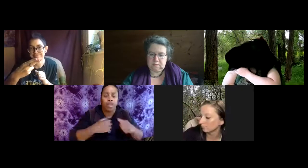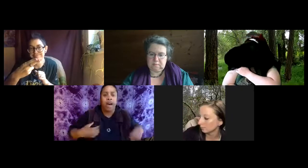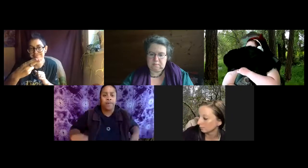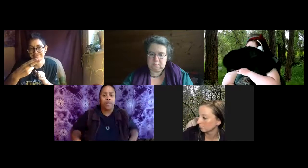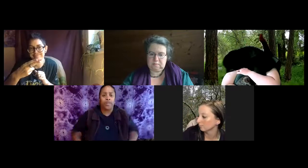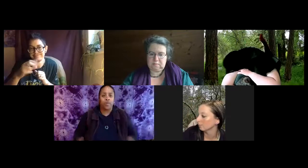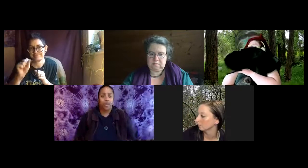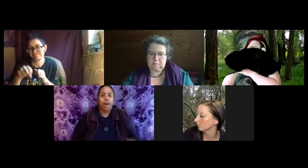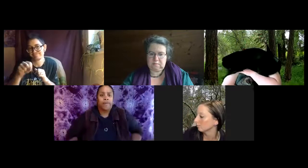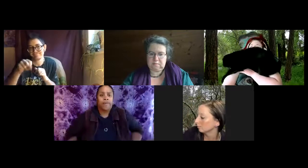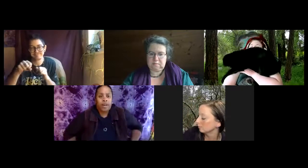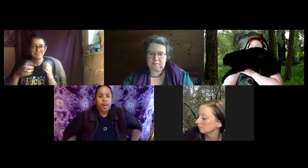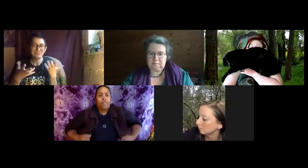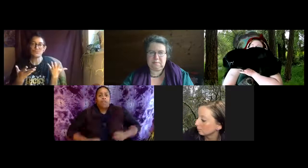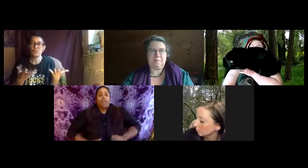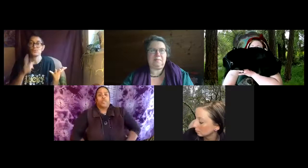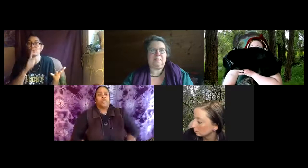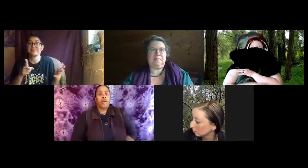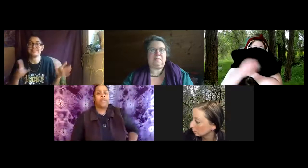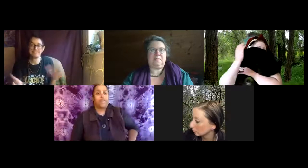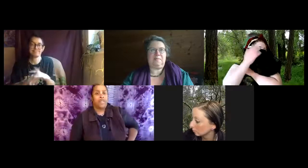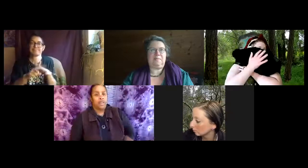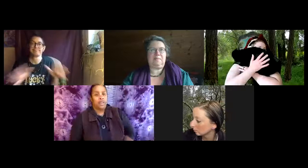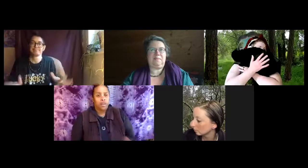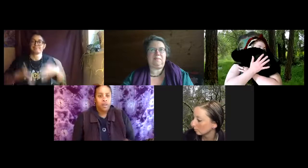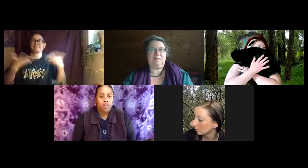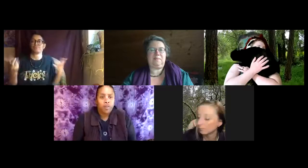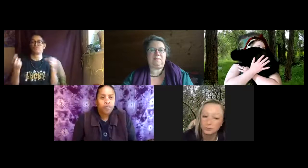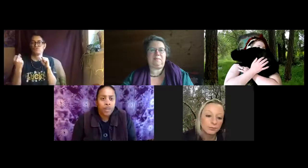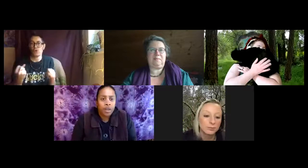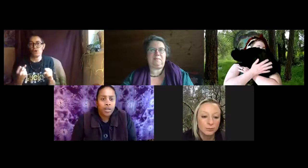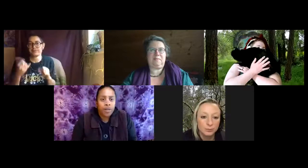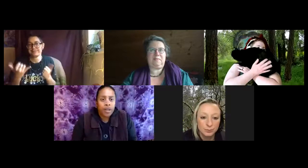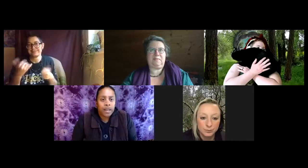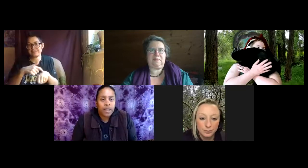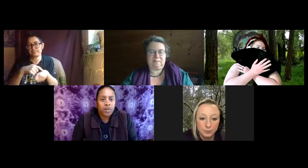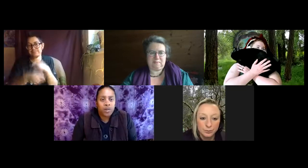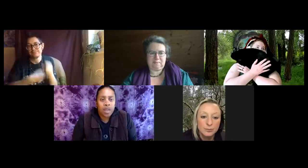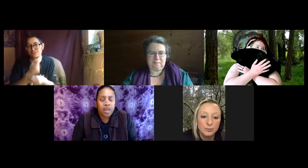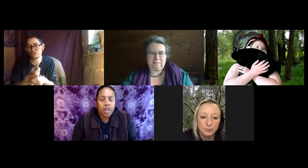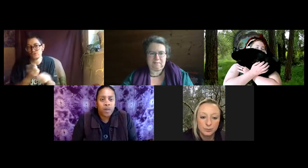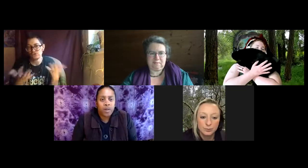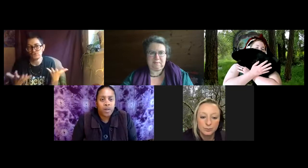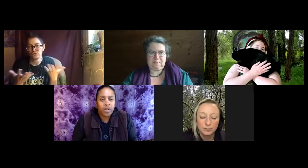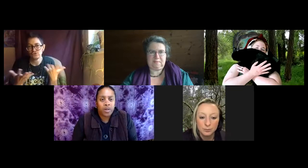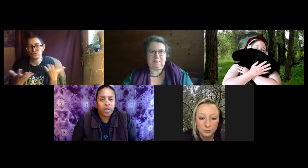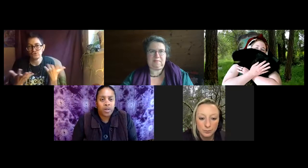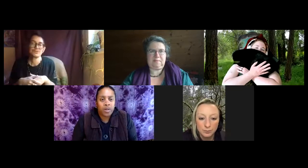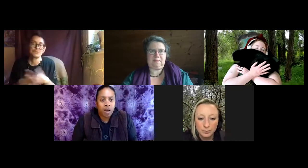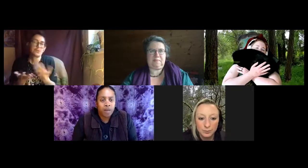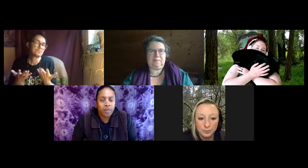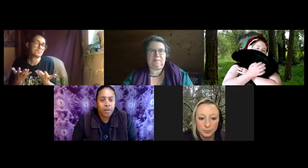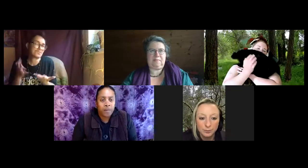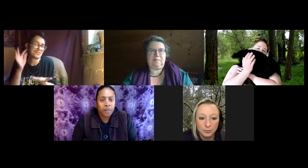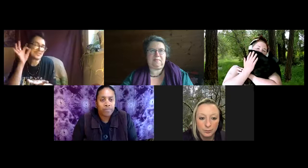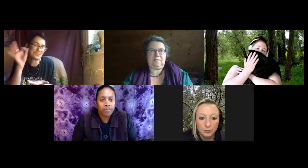with Irish energy, with Irish deities. And so they tend to really show up very